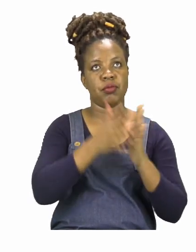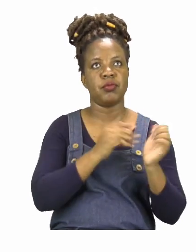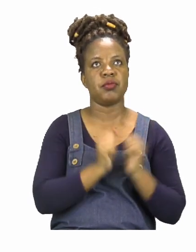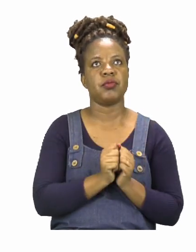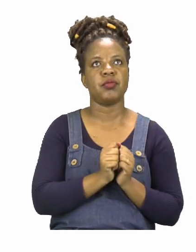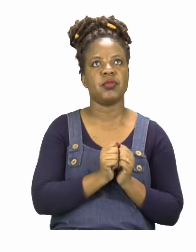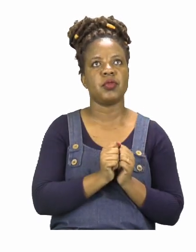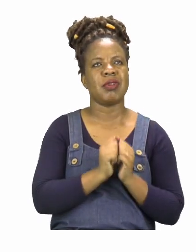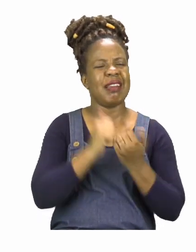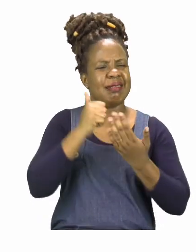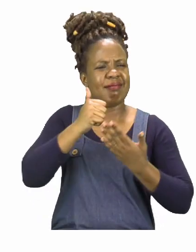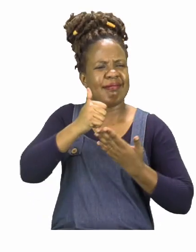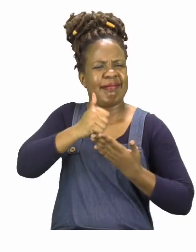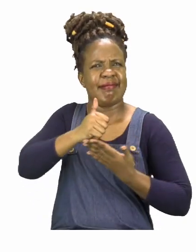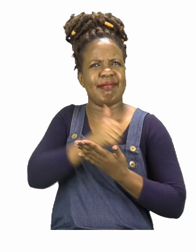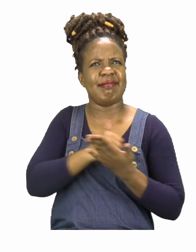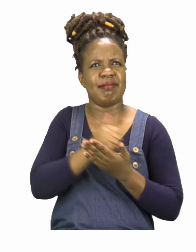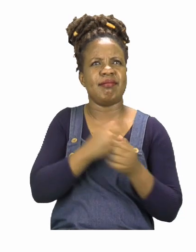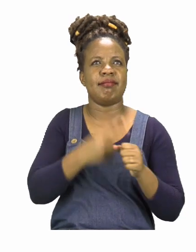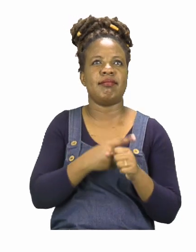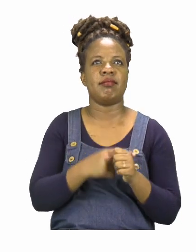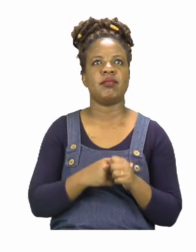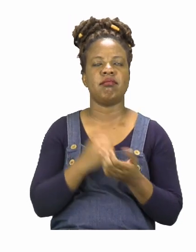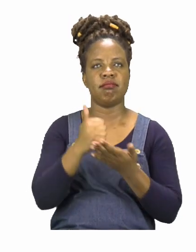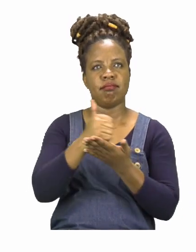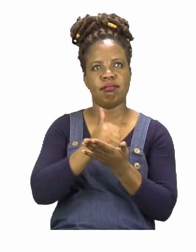Hygiene, clean,